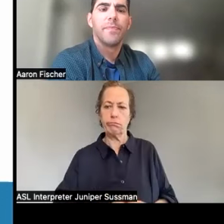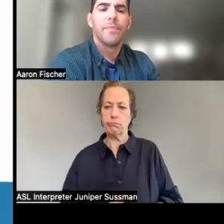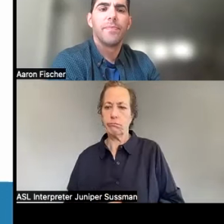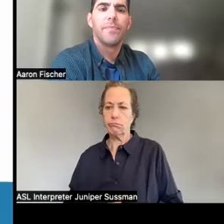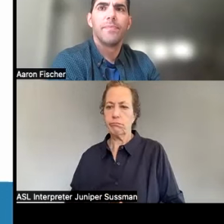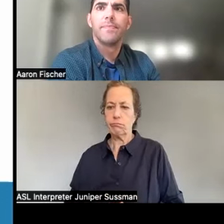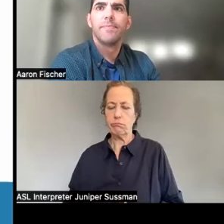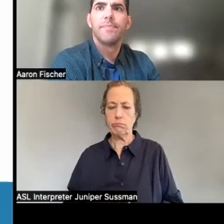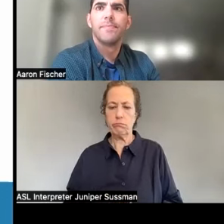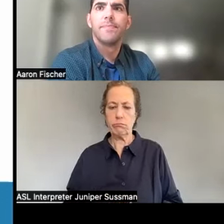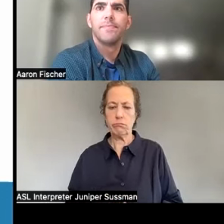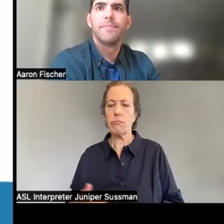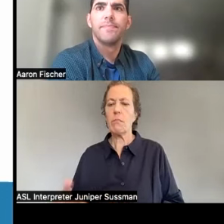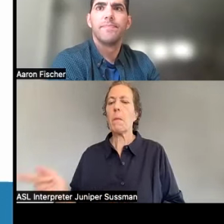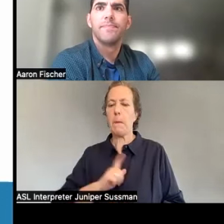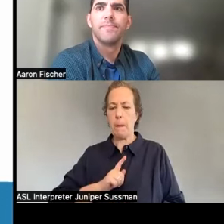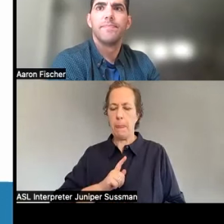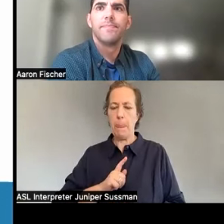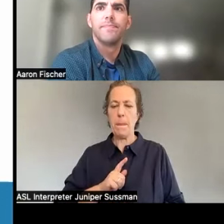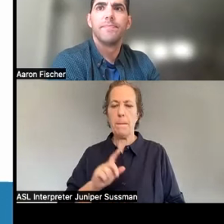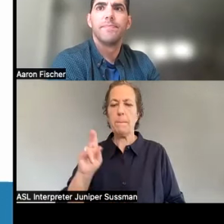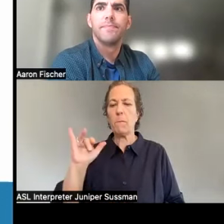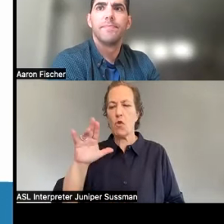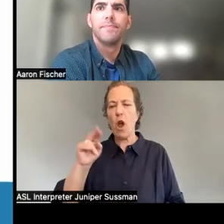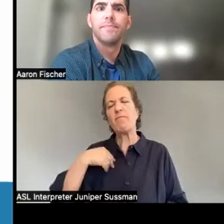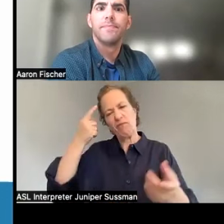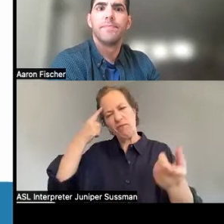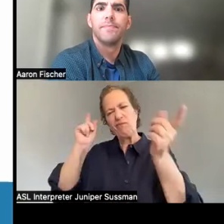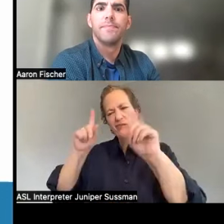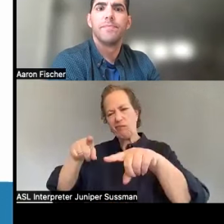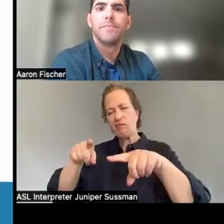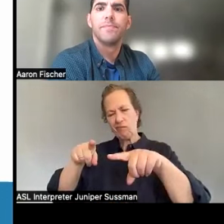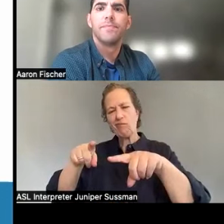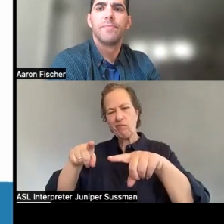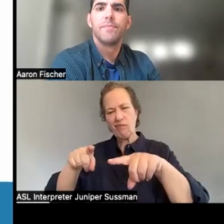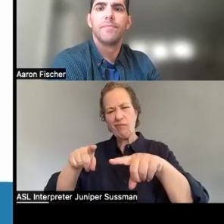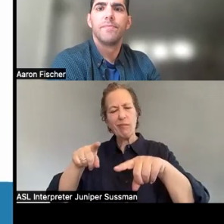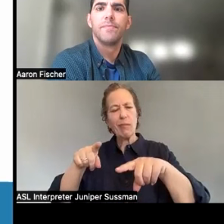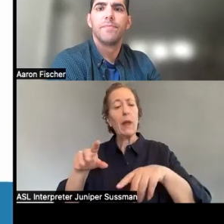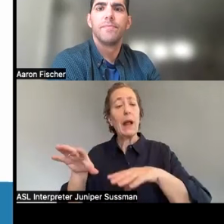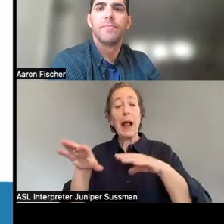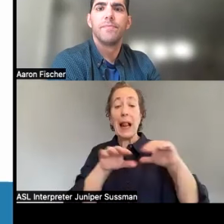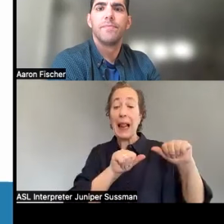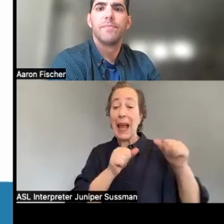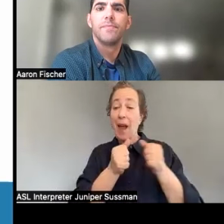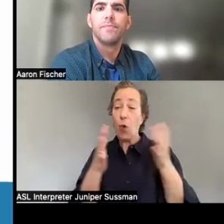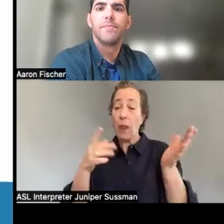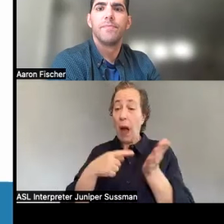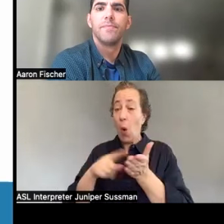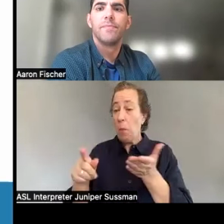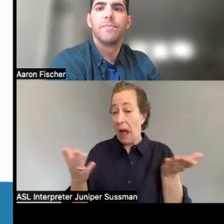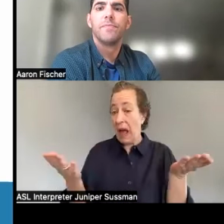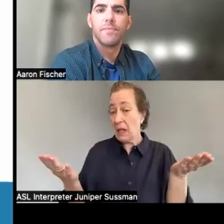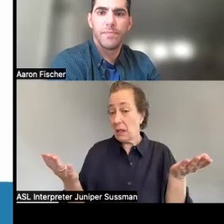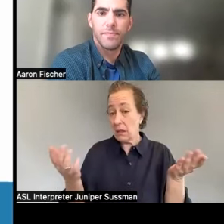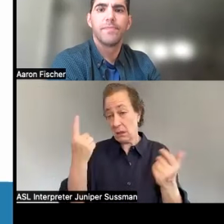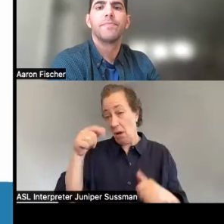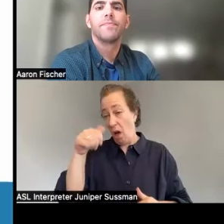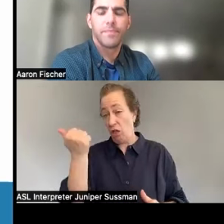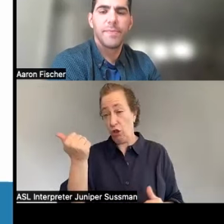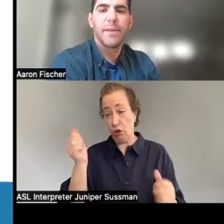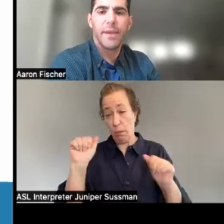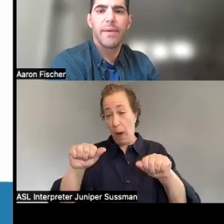Yeah, I agree with all that. So just to highlight, leave without pay, beyond paid leave can be a reasonable